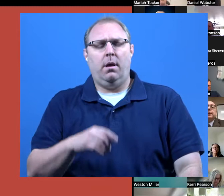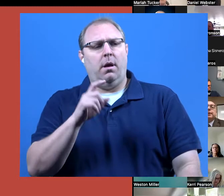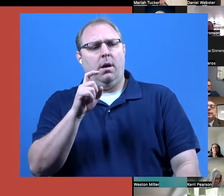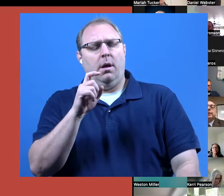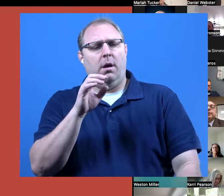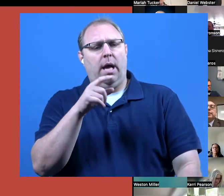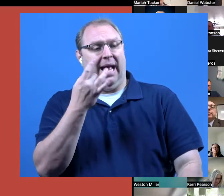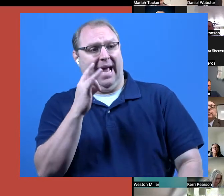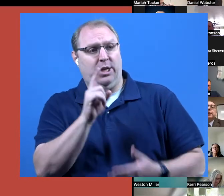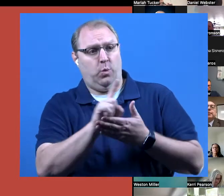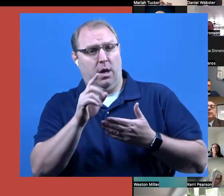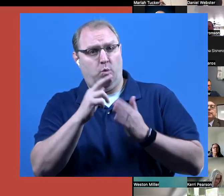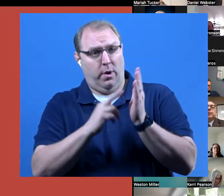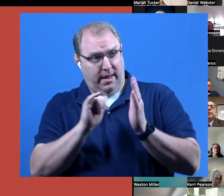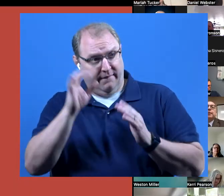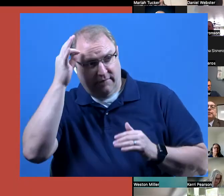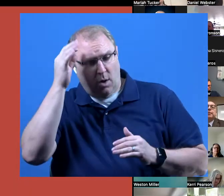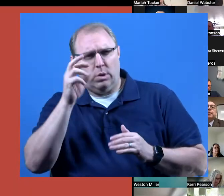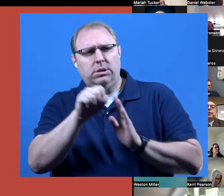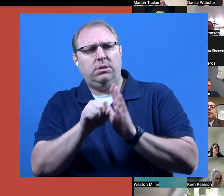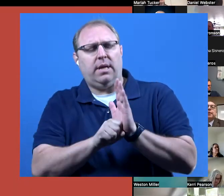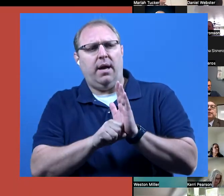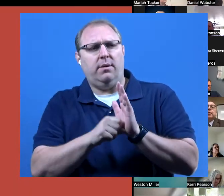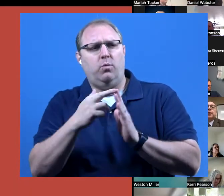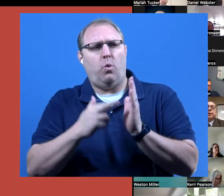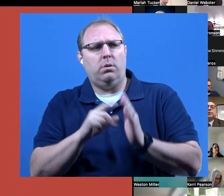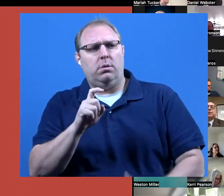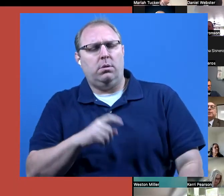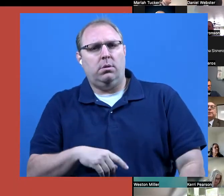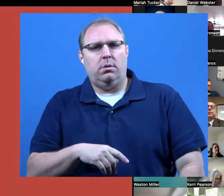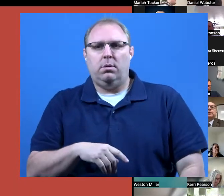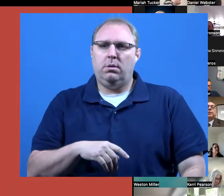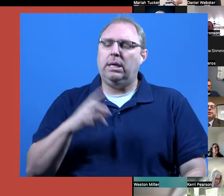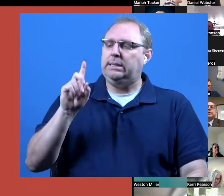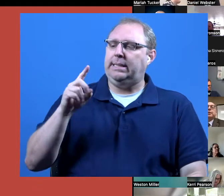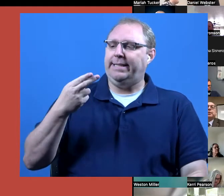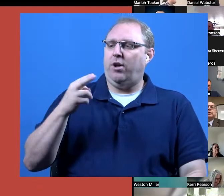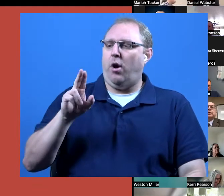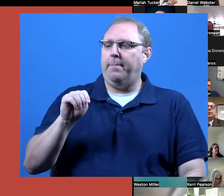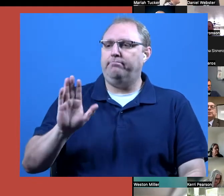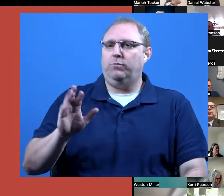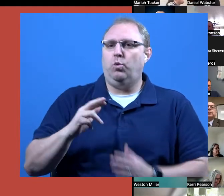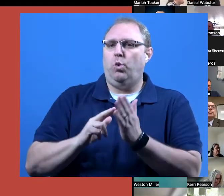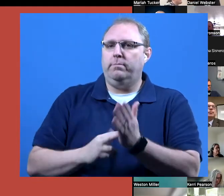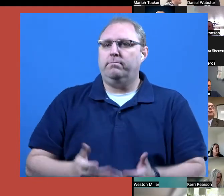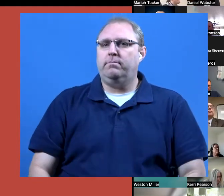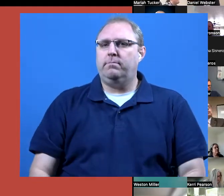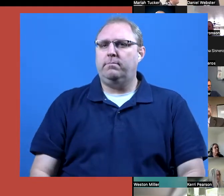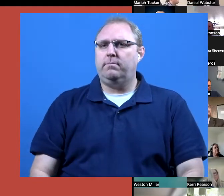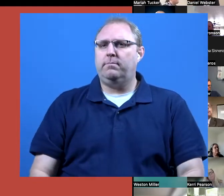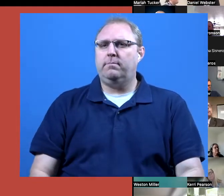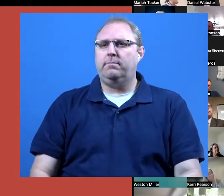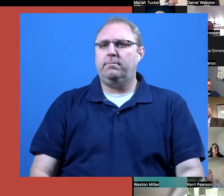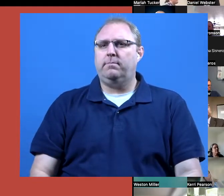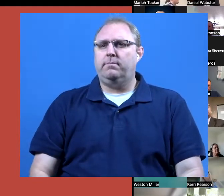rule. I'm sorry to interrupt. No, it's okay. So it's a state rule, it's a